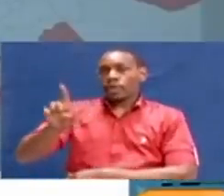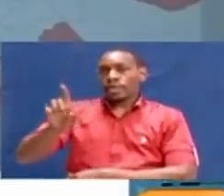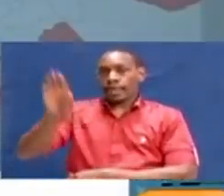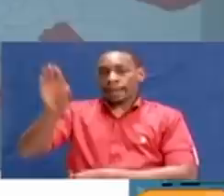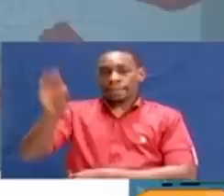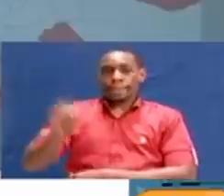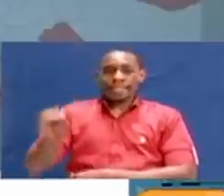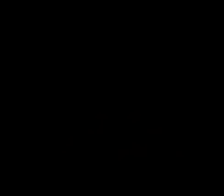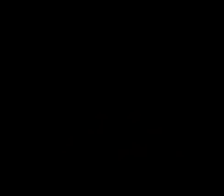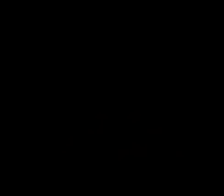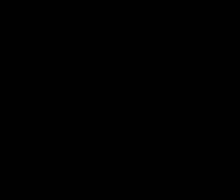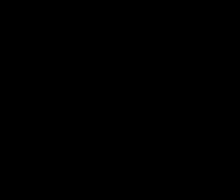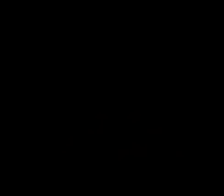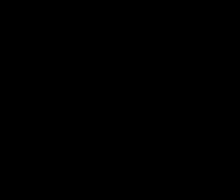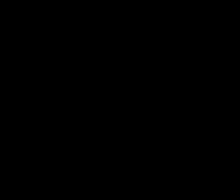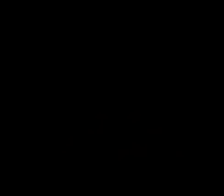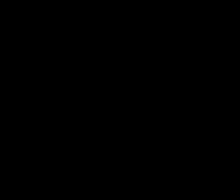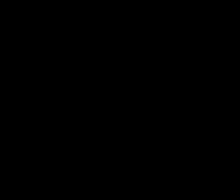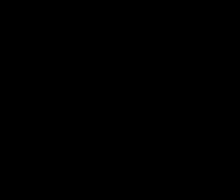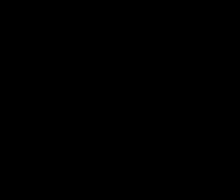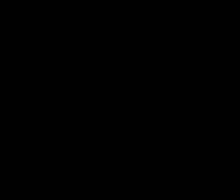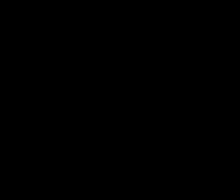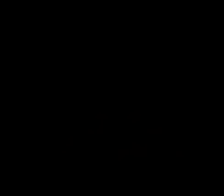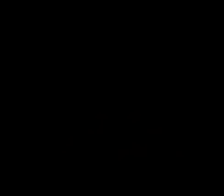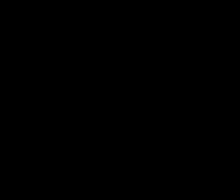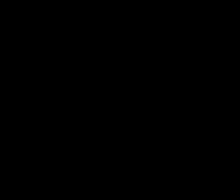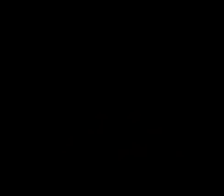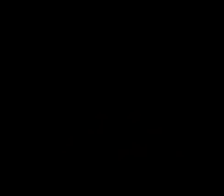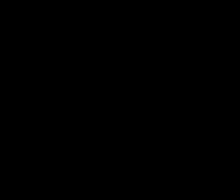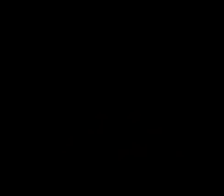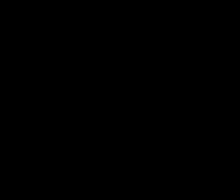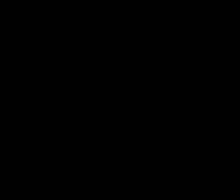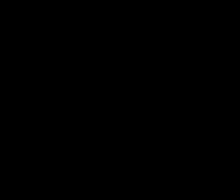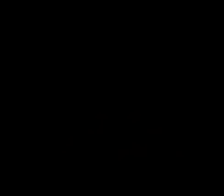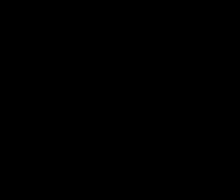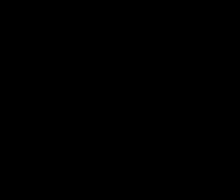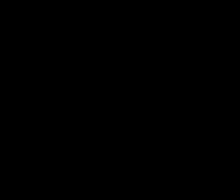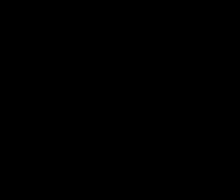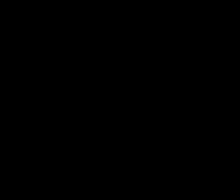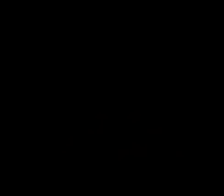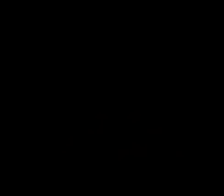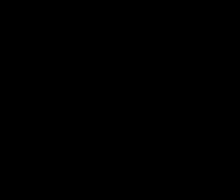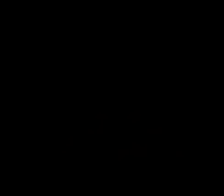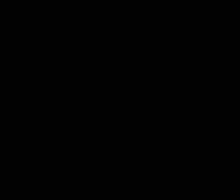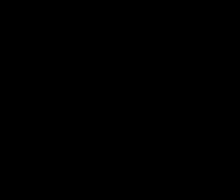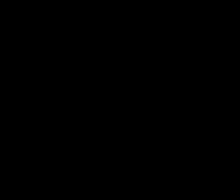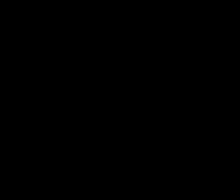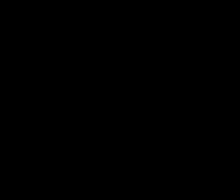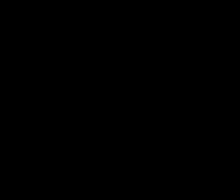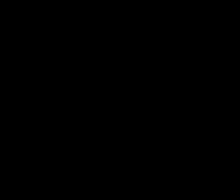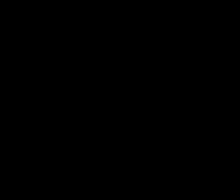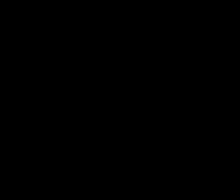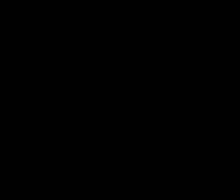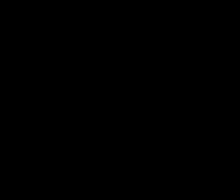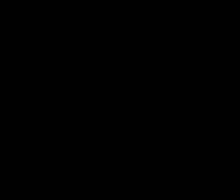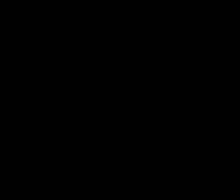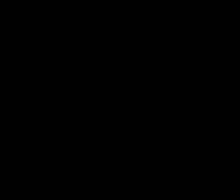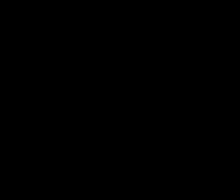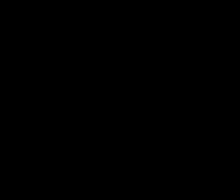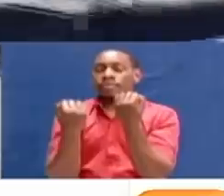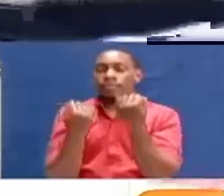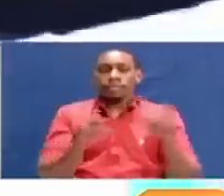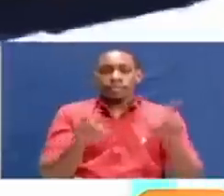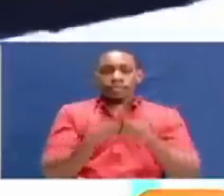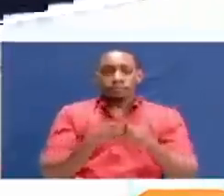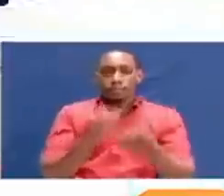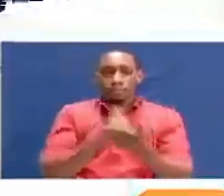5.1%. That's why we have isolated Mandela, just to save them from that. And we have